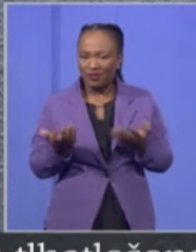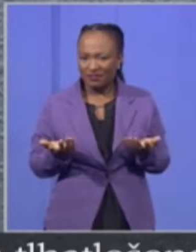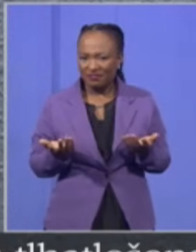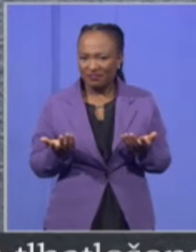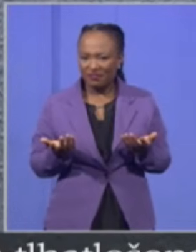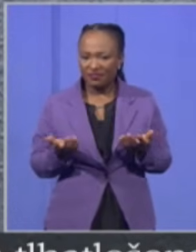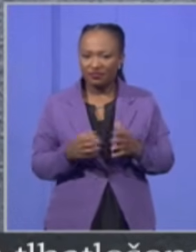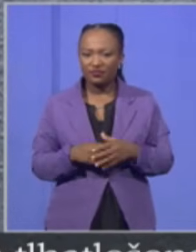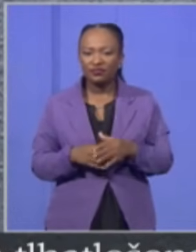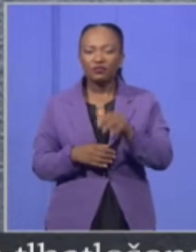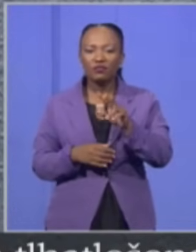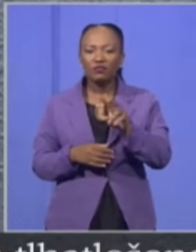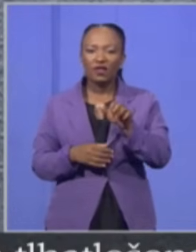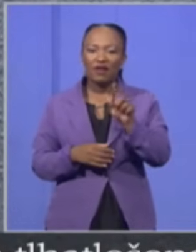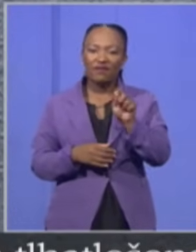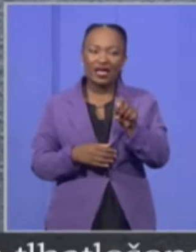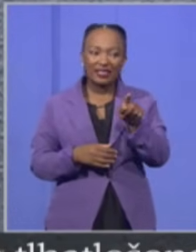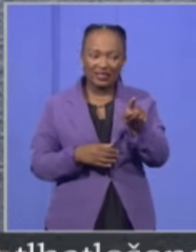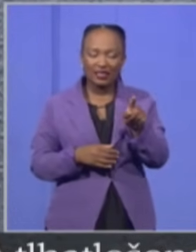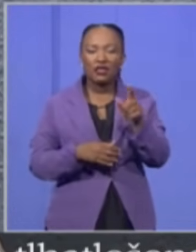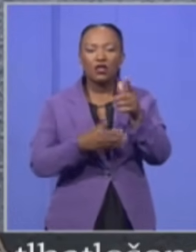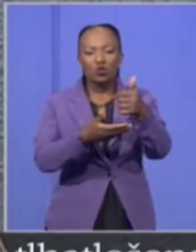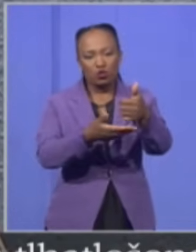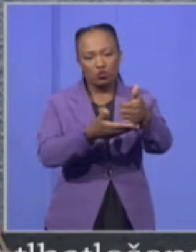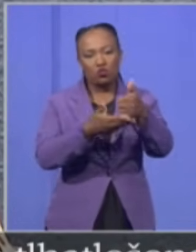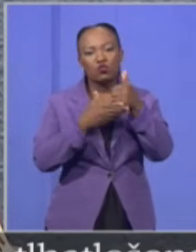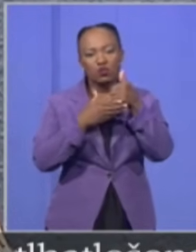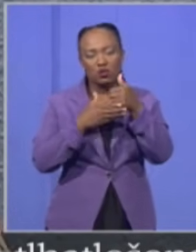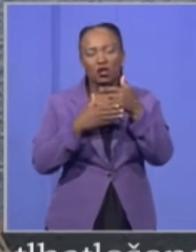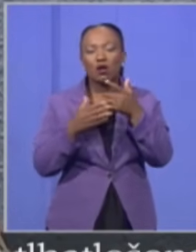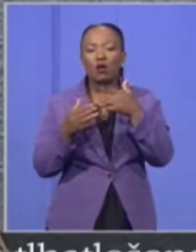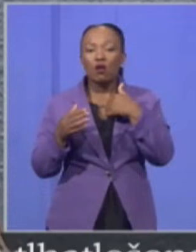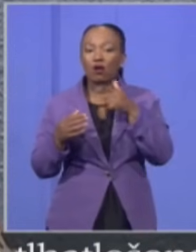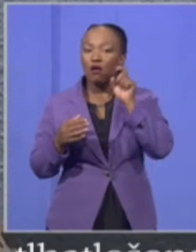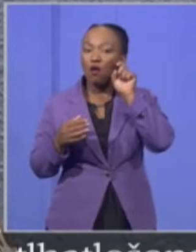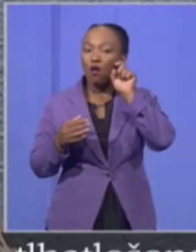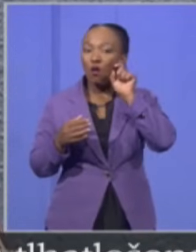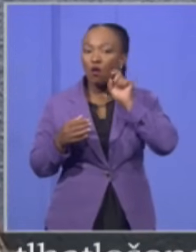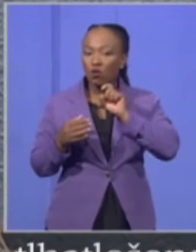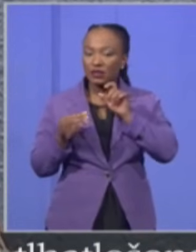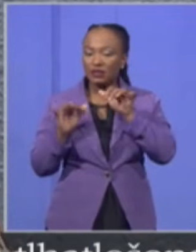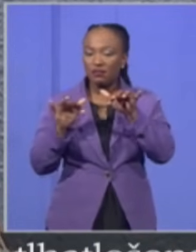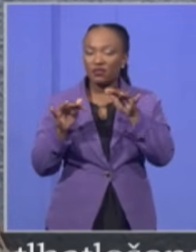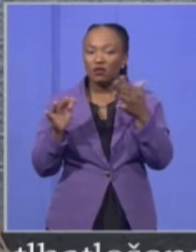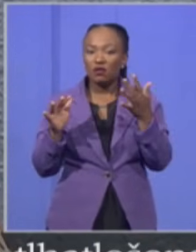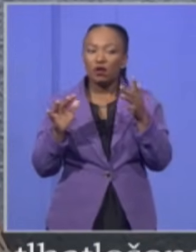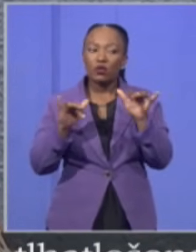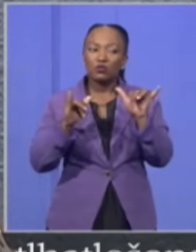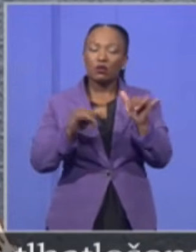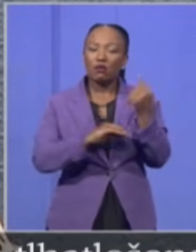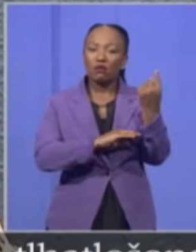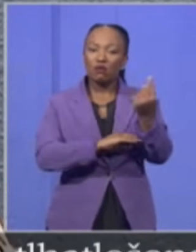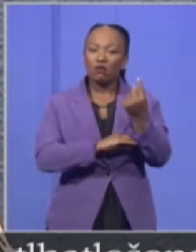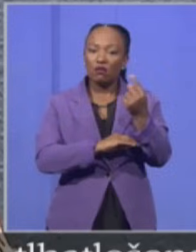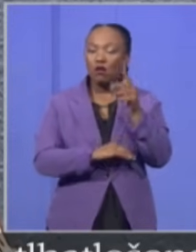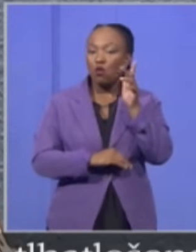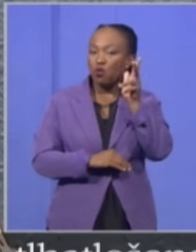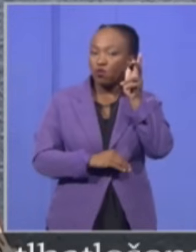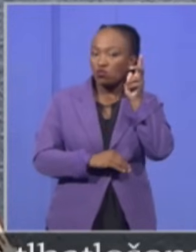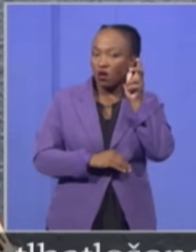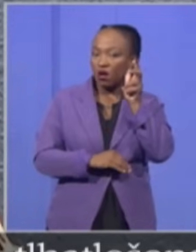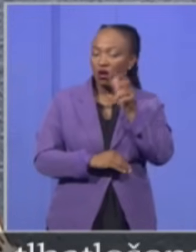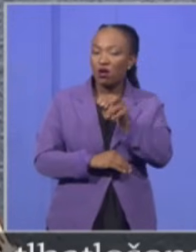tlo re tlosa haholo ga golo gona batsofe ba re dulang re le bang wa utlwa re kreya fela